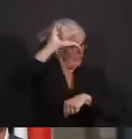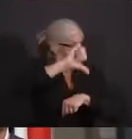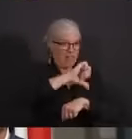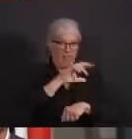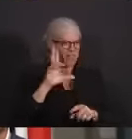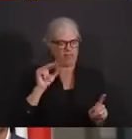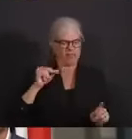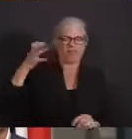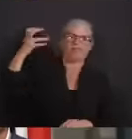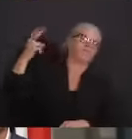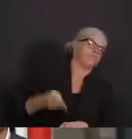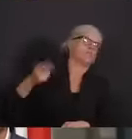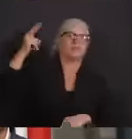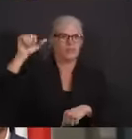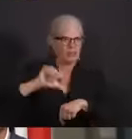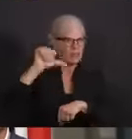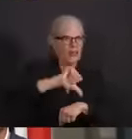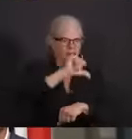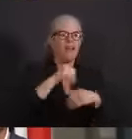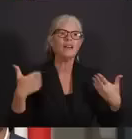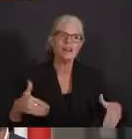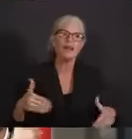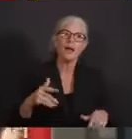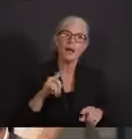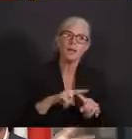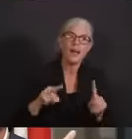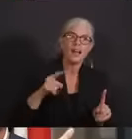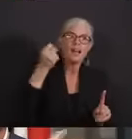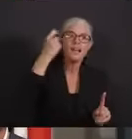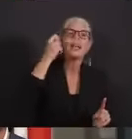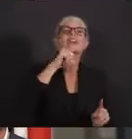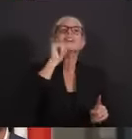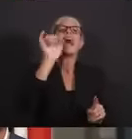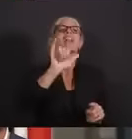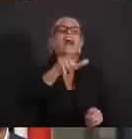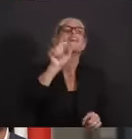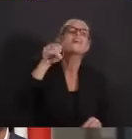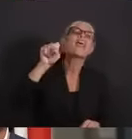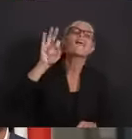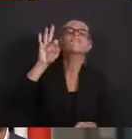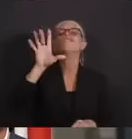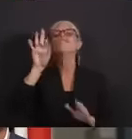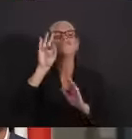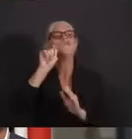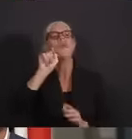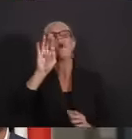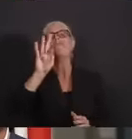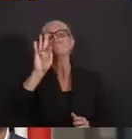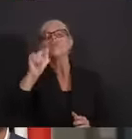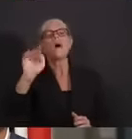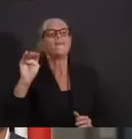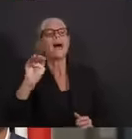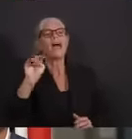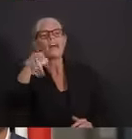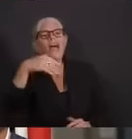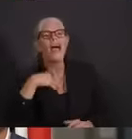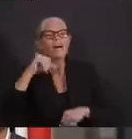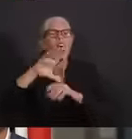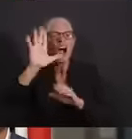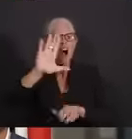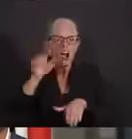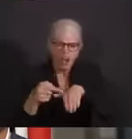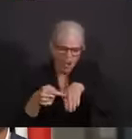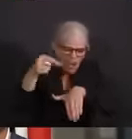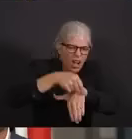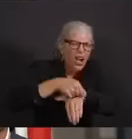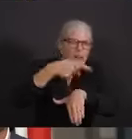done. So that spun off a lot of tornadoes. And you have them, it's not like, there was Fort Myers, but there was Palm Beach, there was Port St. Lucie. I mean,